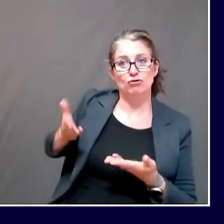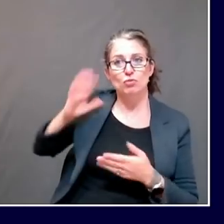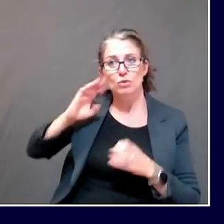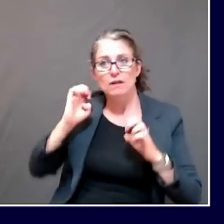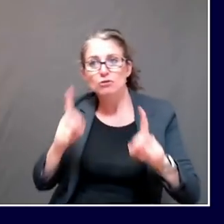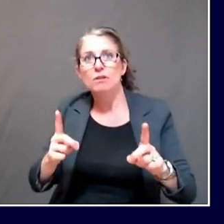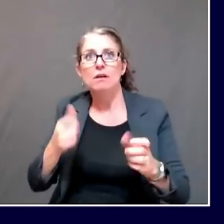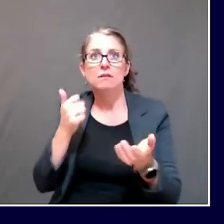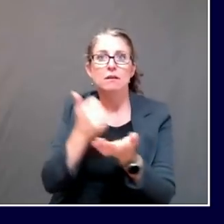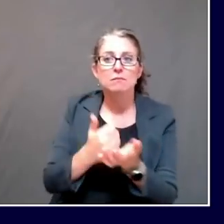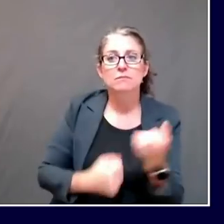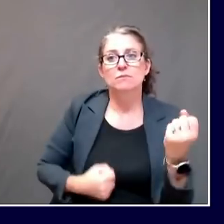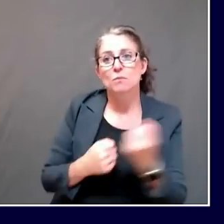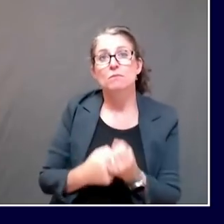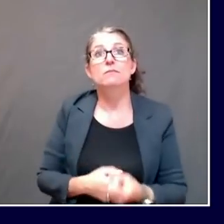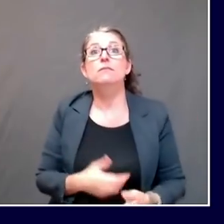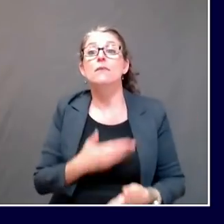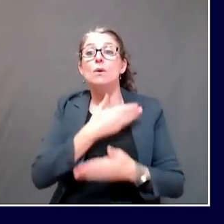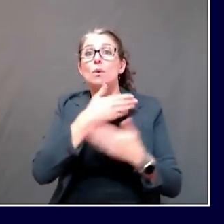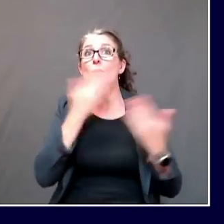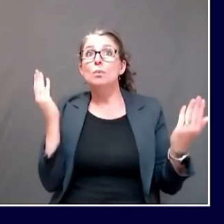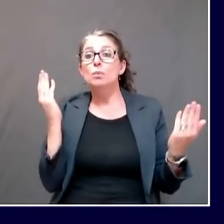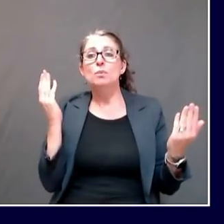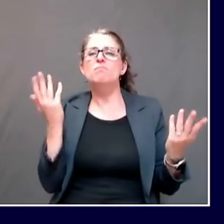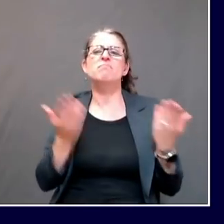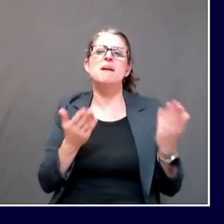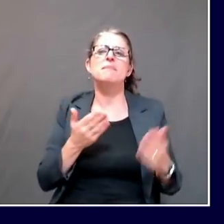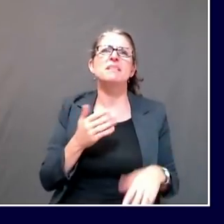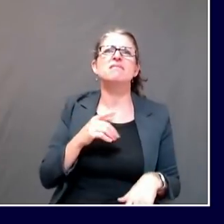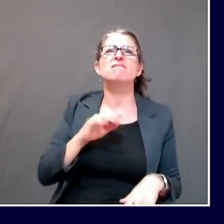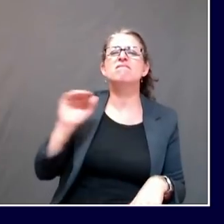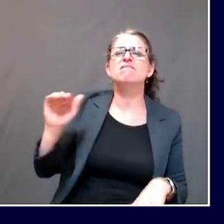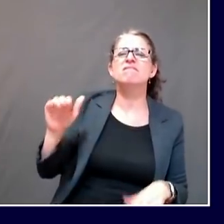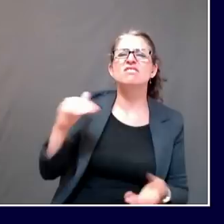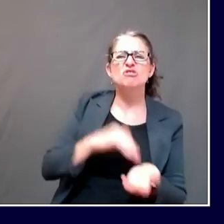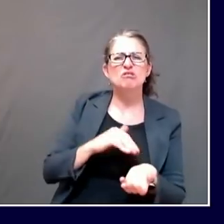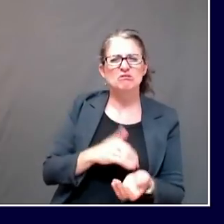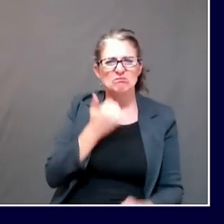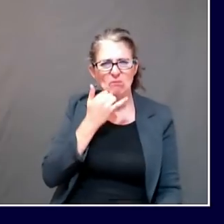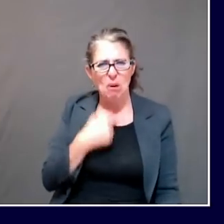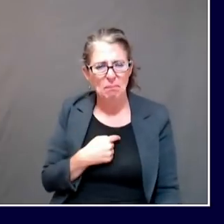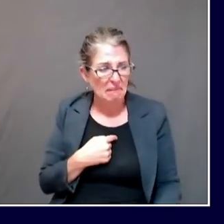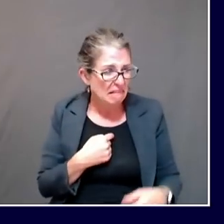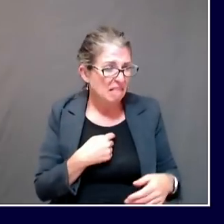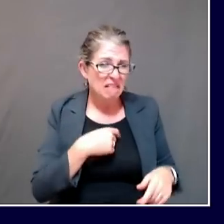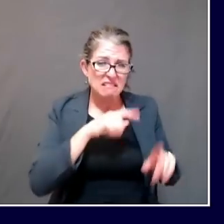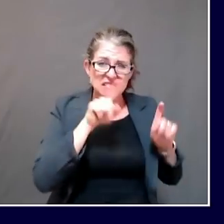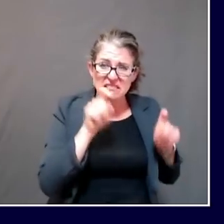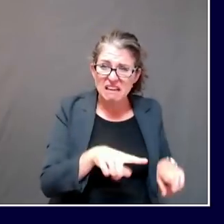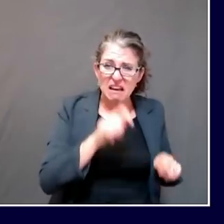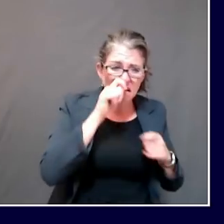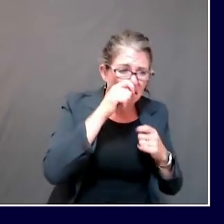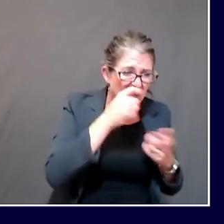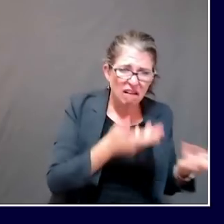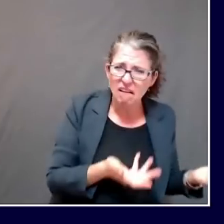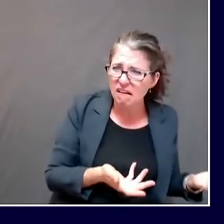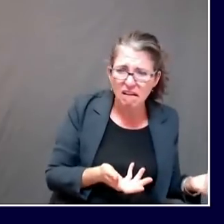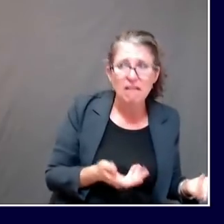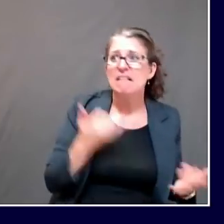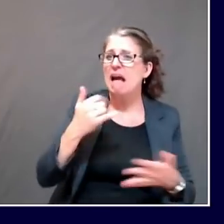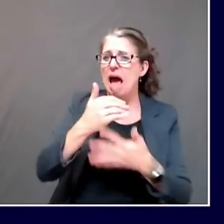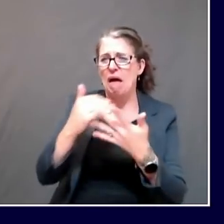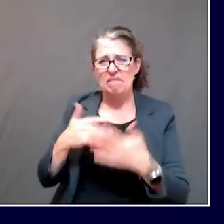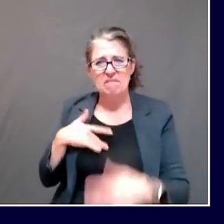other viruses or bacteria that could be making them sick. Commissioner Lambrew, is there anything else that I missed on that?